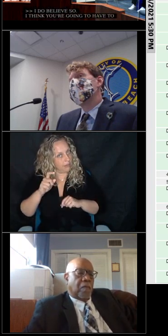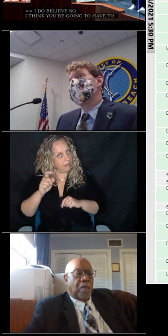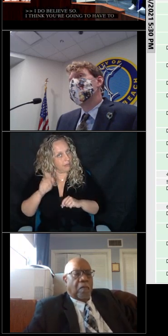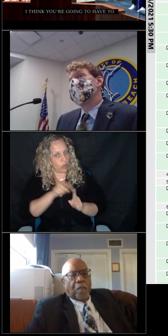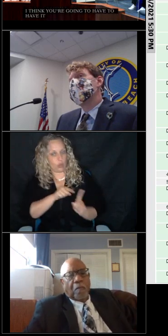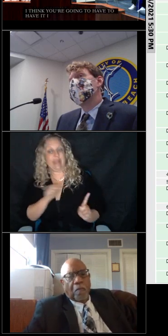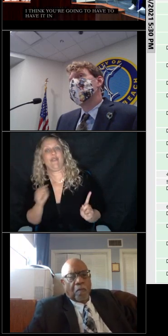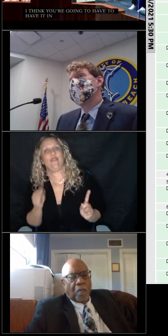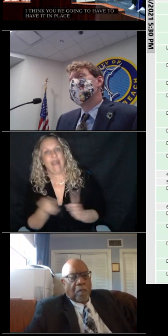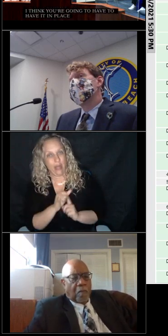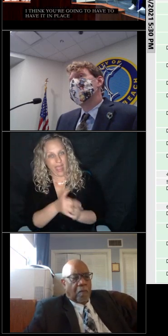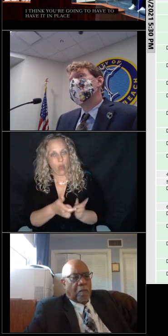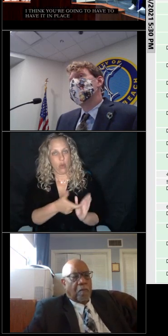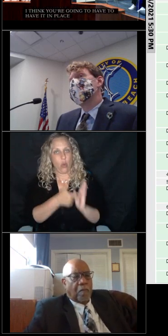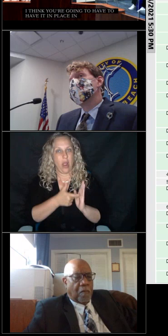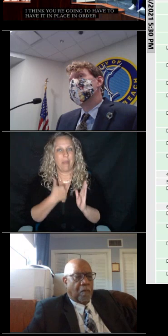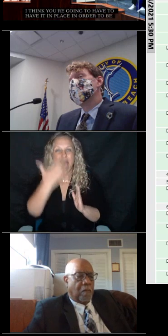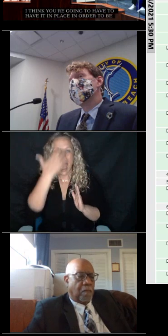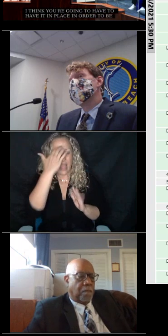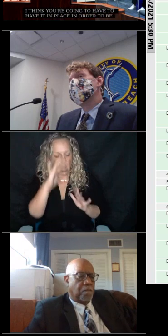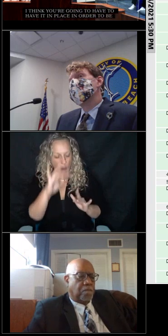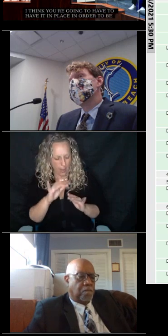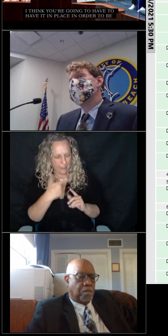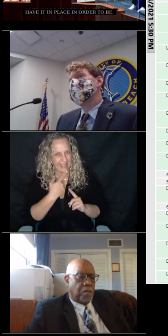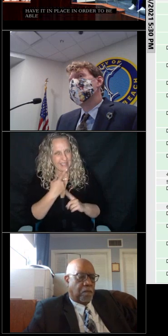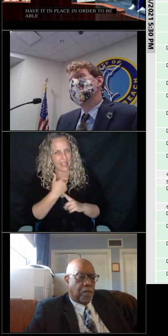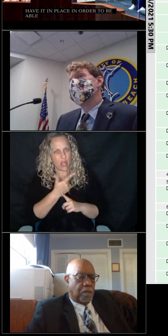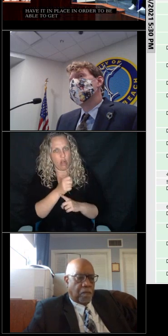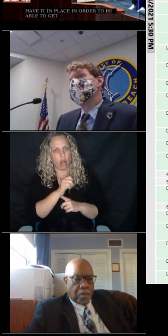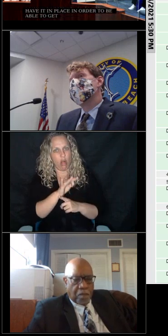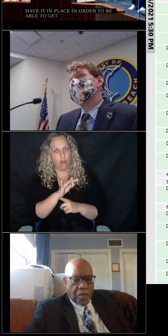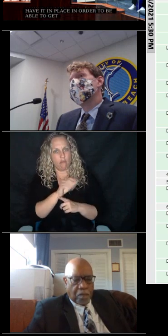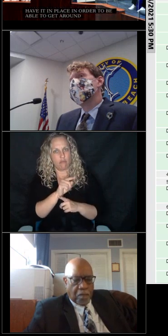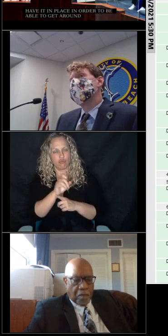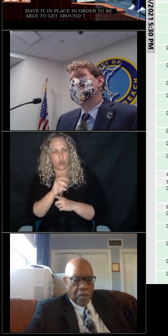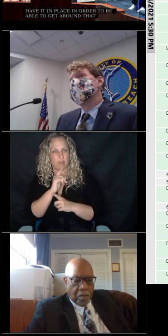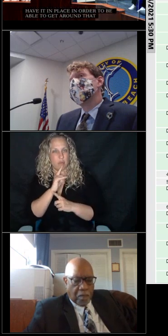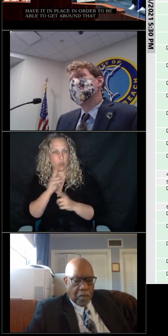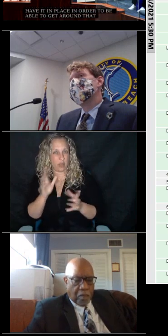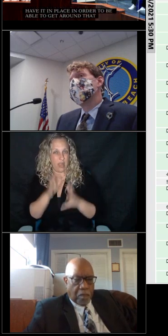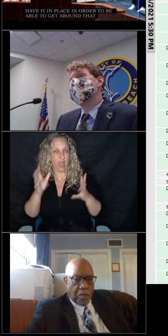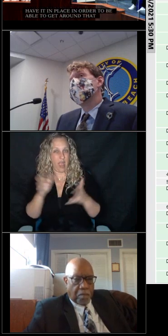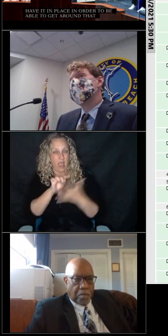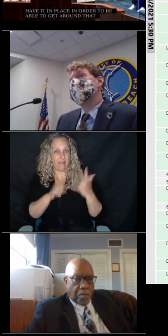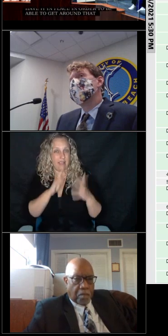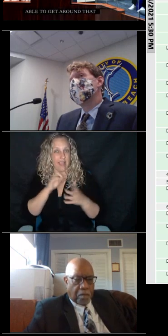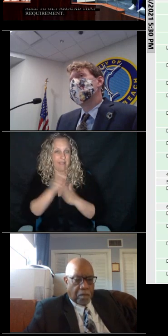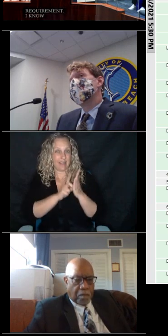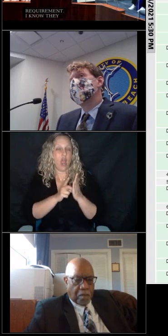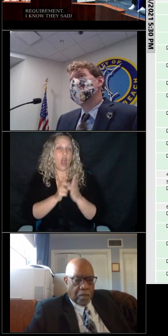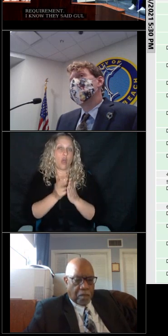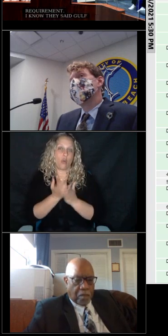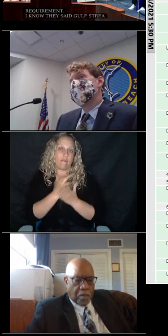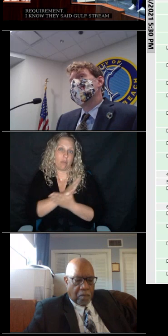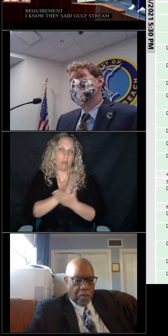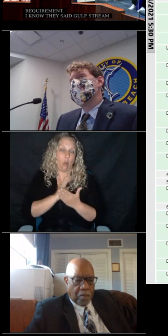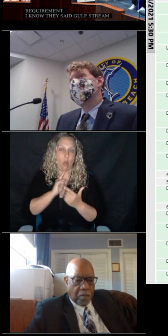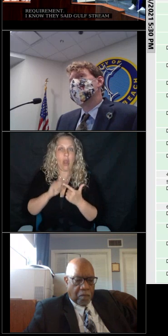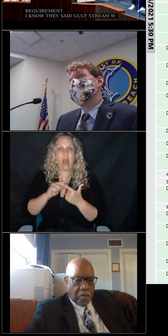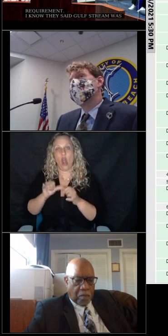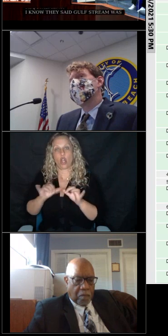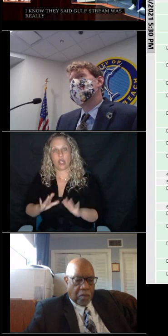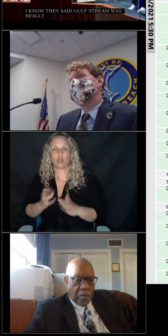that requirement. I know they said Gulfstream was really active because I guess they have a design review board and an architectural review